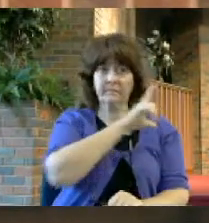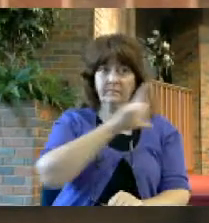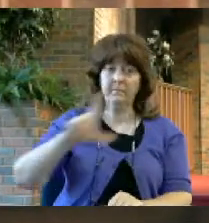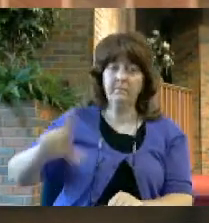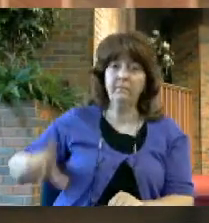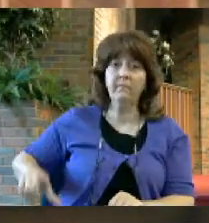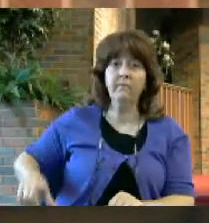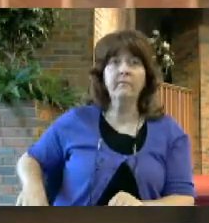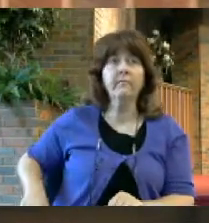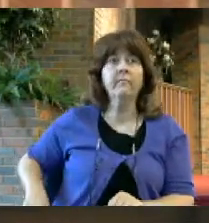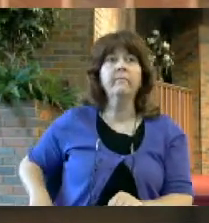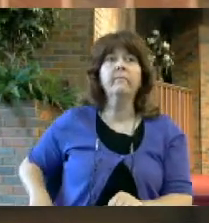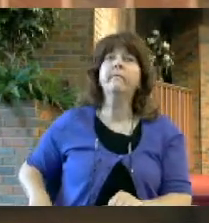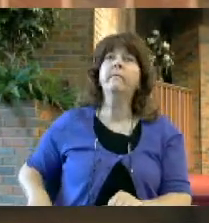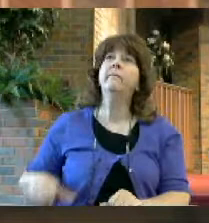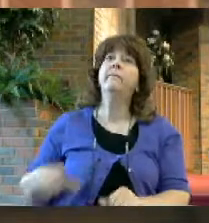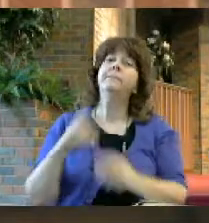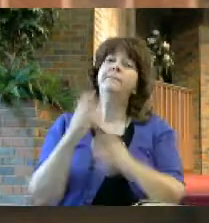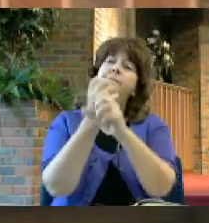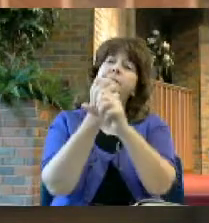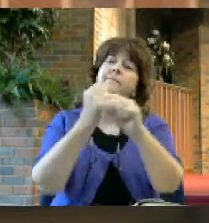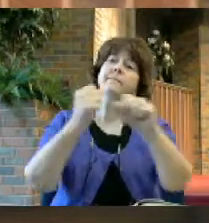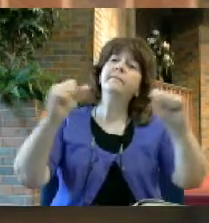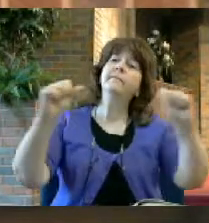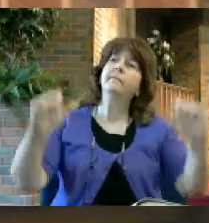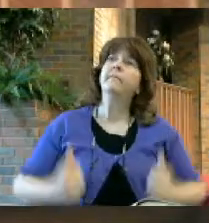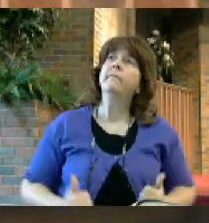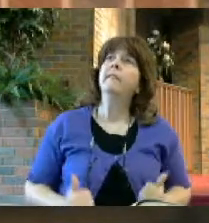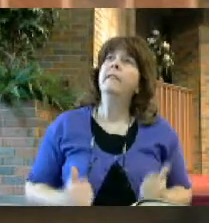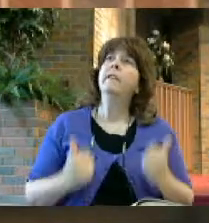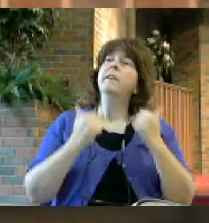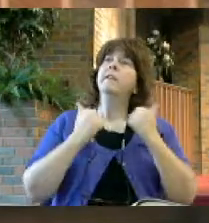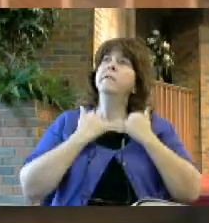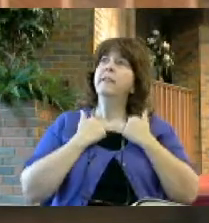Lord. Safe in your dwelling place.